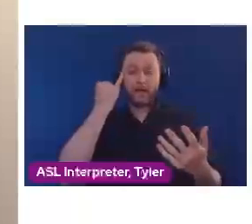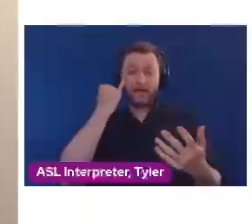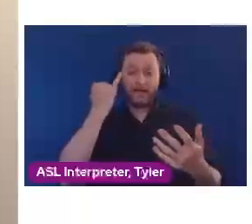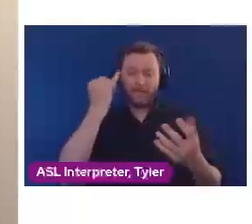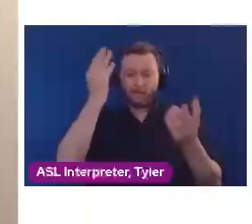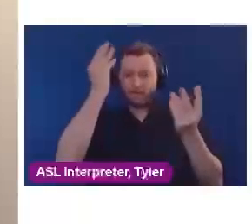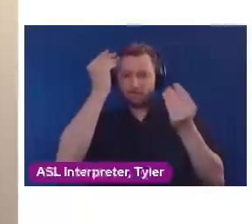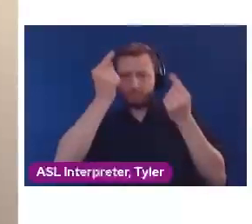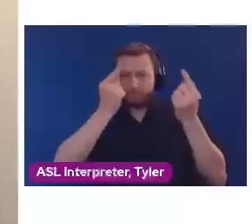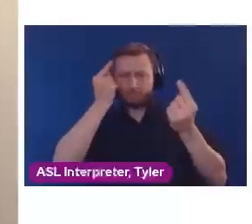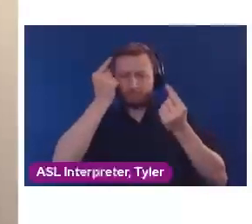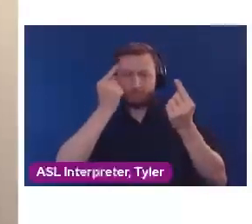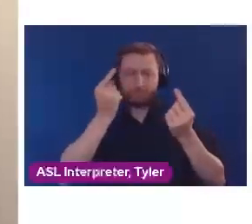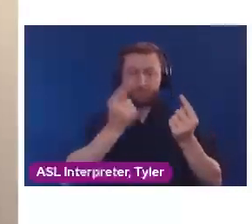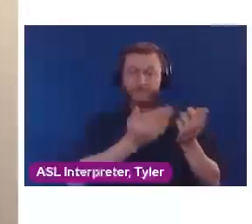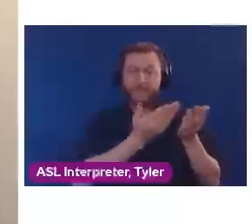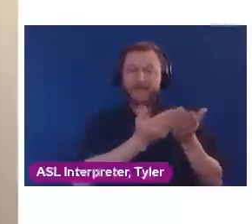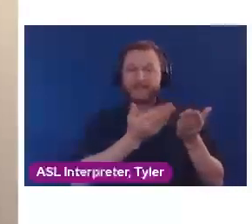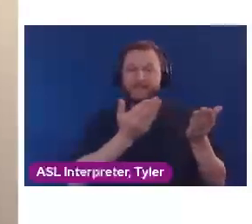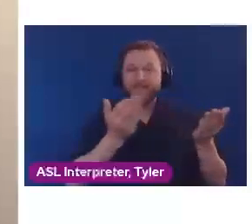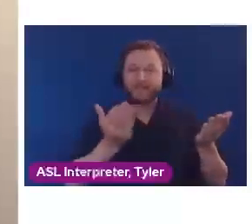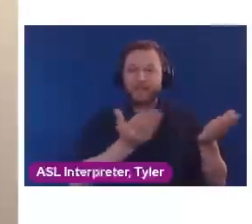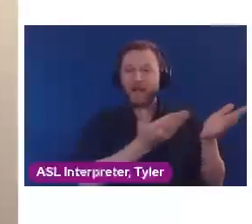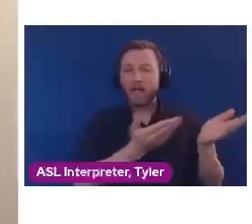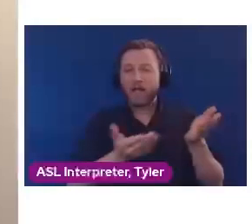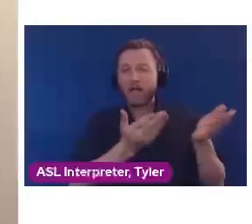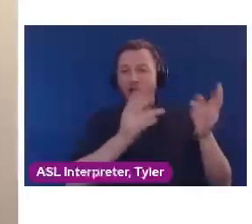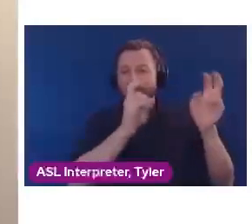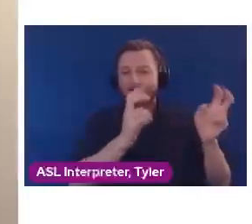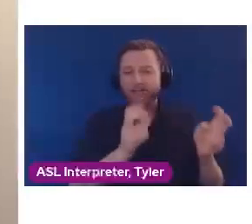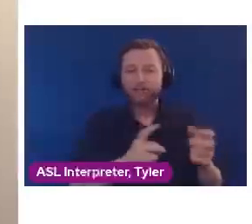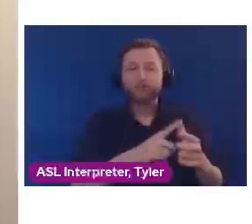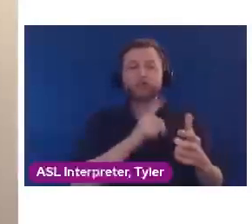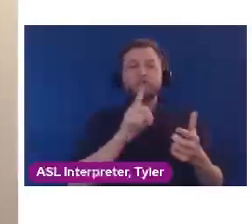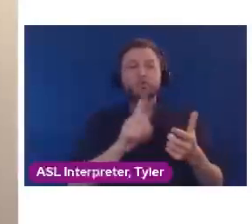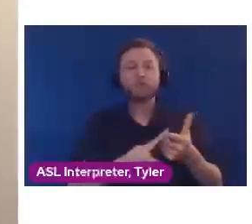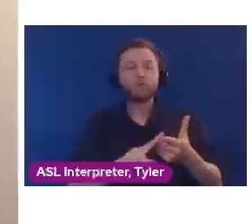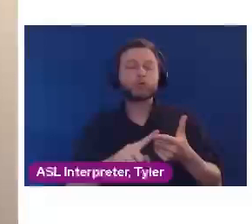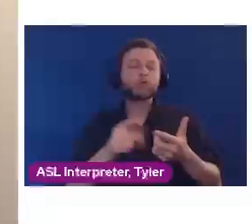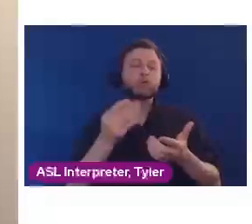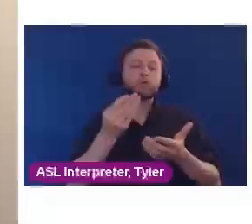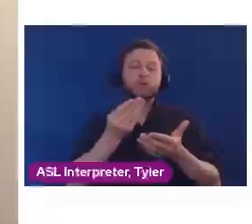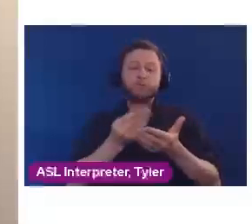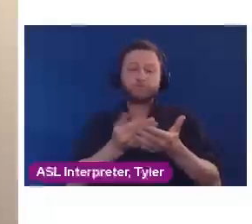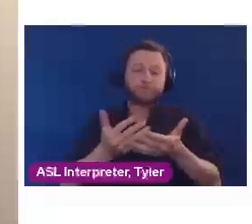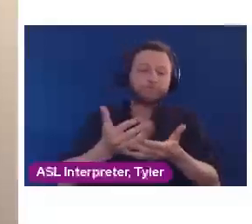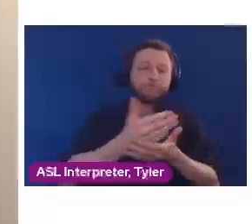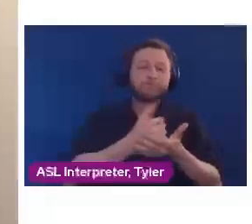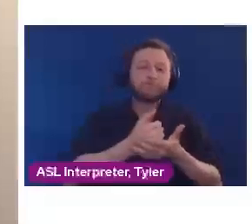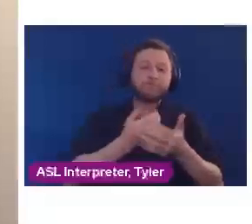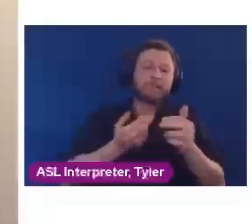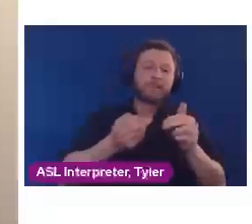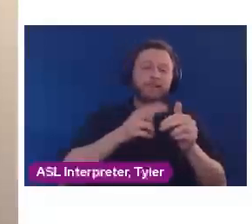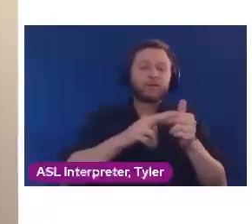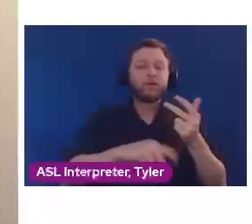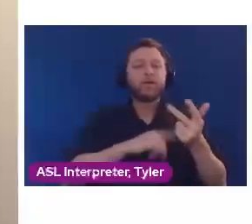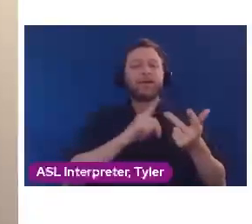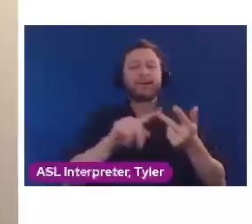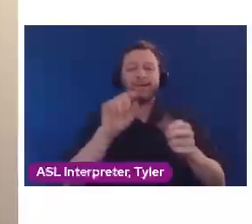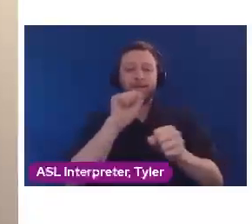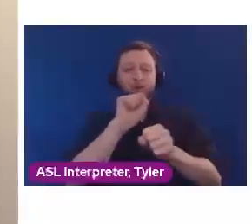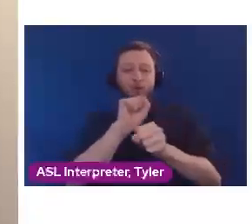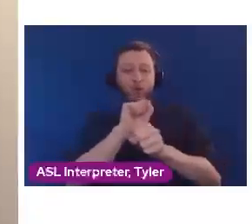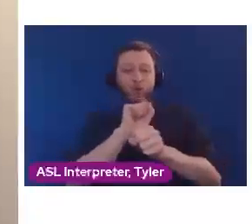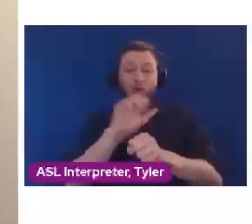you incorporate some of the wage increases that people got, labor shortages, supply shortages, etc., what we're looking at is